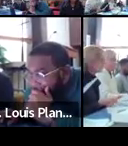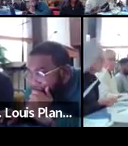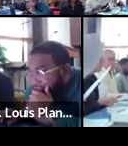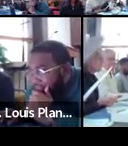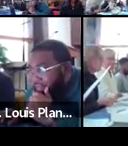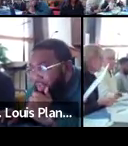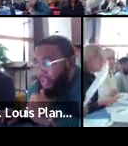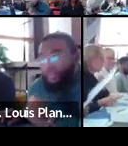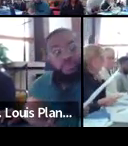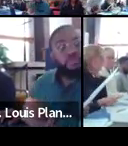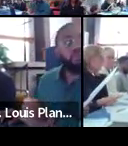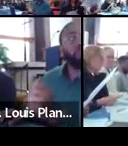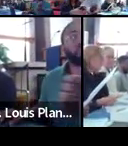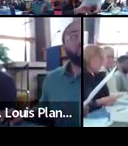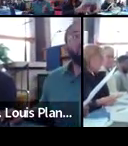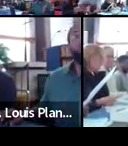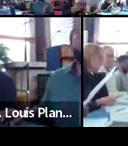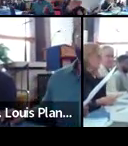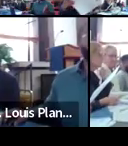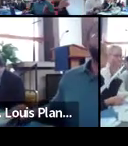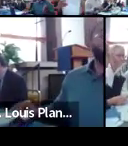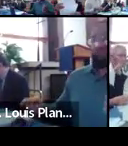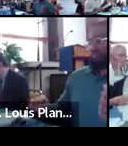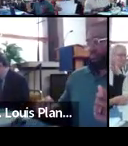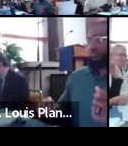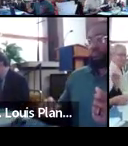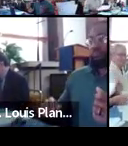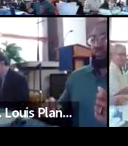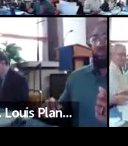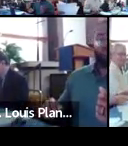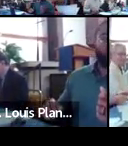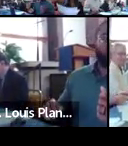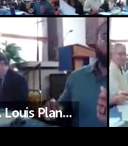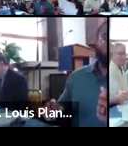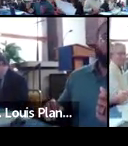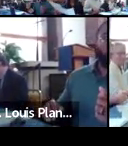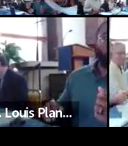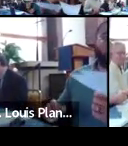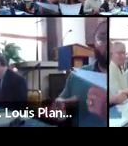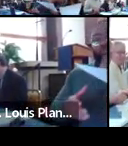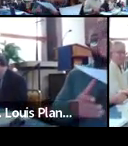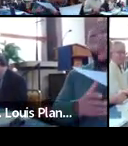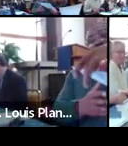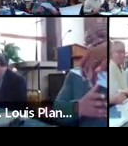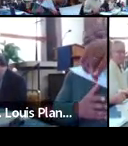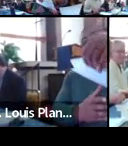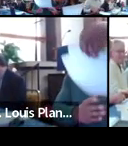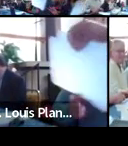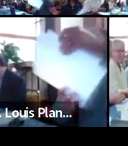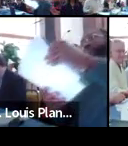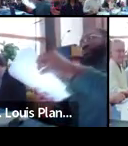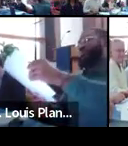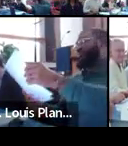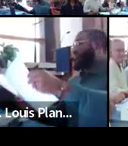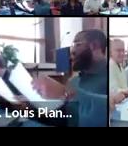meeting regarding gas stations in our zoning code. And I think we are having an opportunity as we